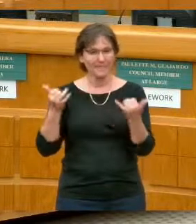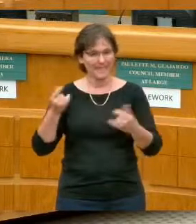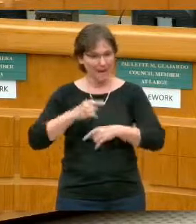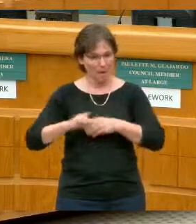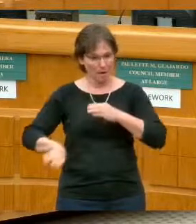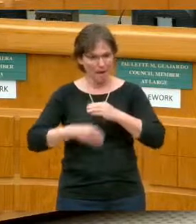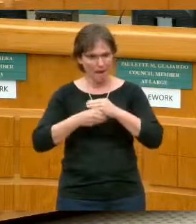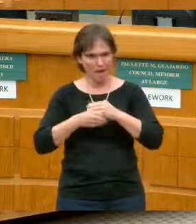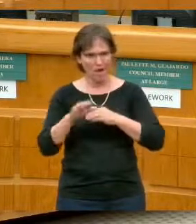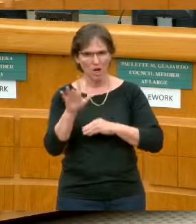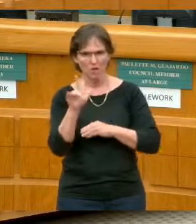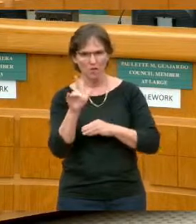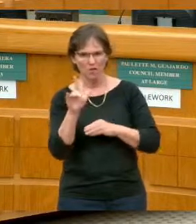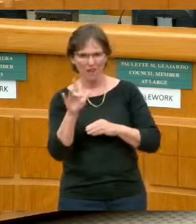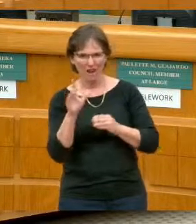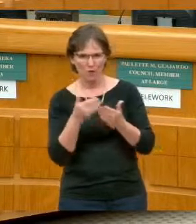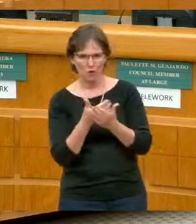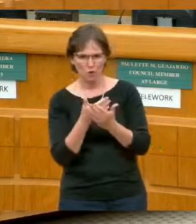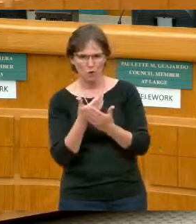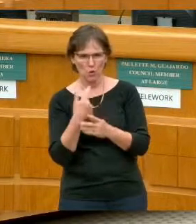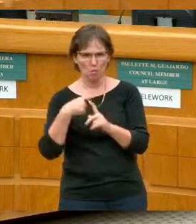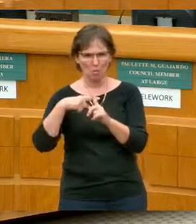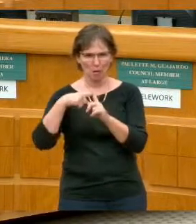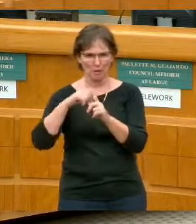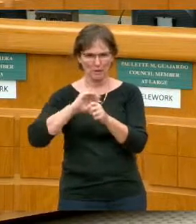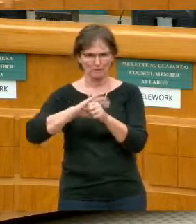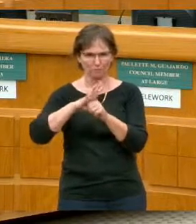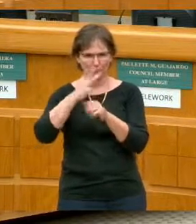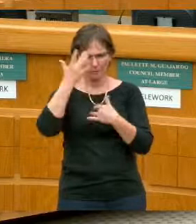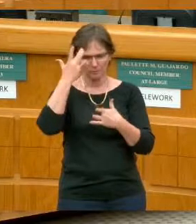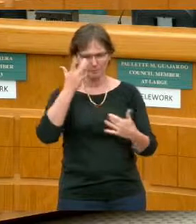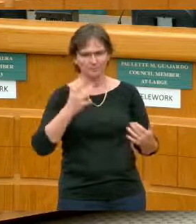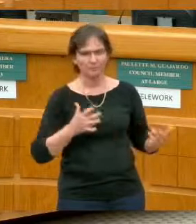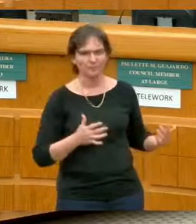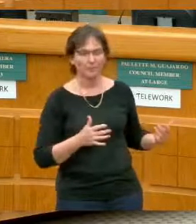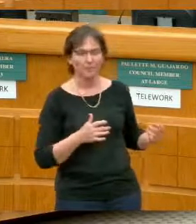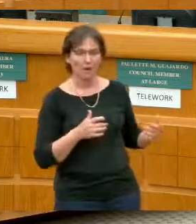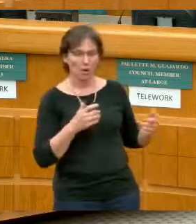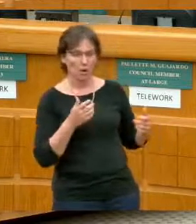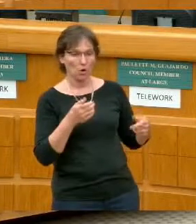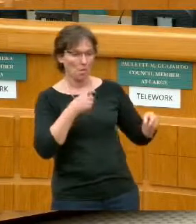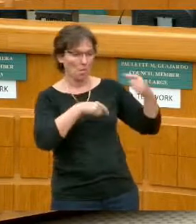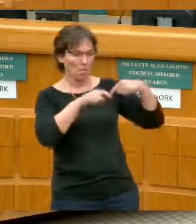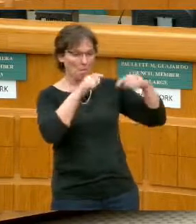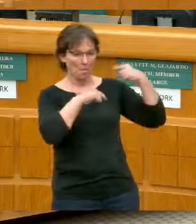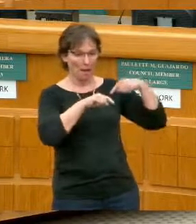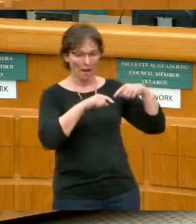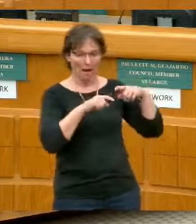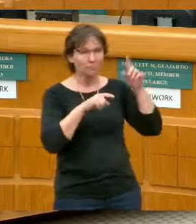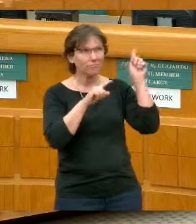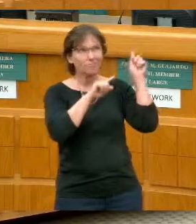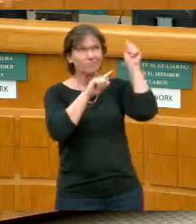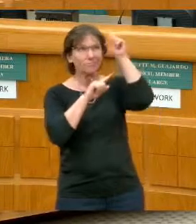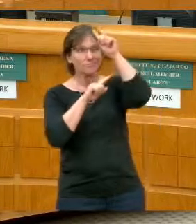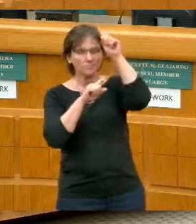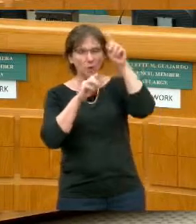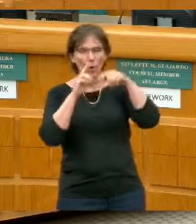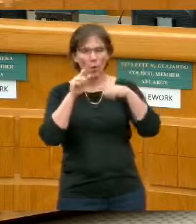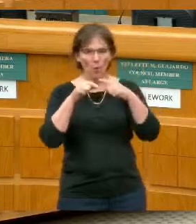you look at the graph, it's kind of bobbling right now. If you go back to the 8, when we had single